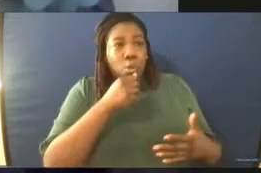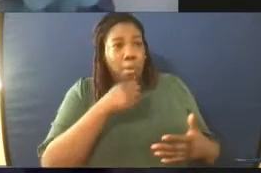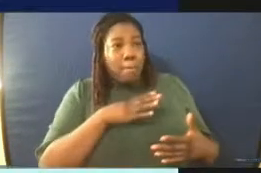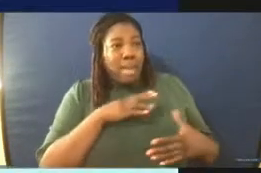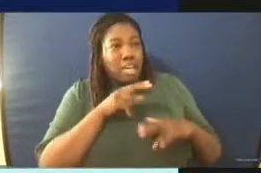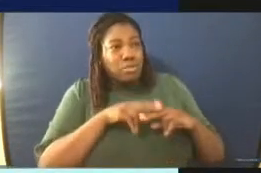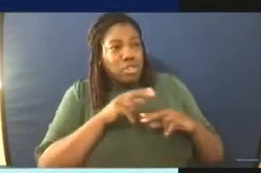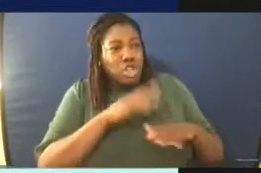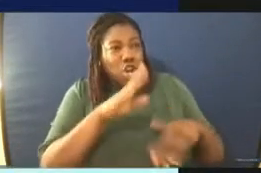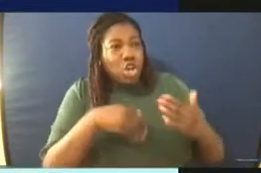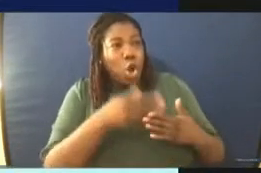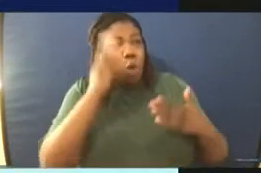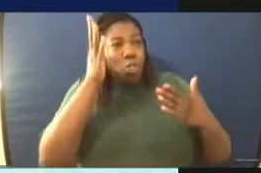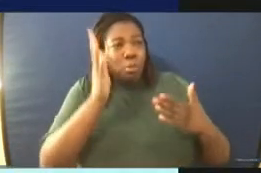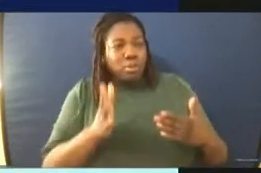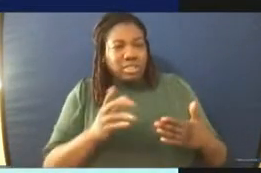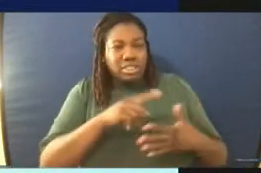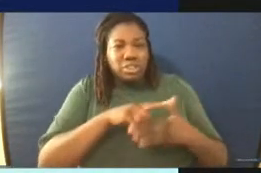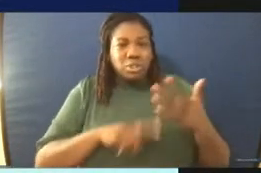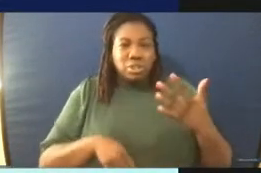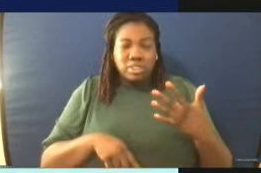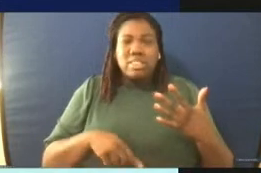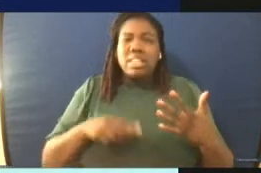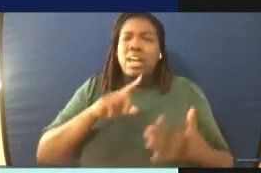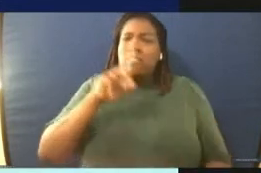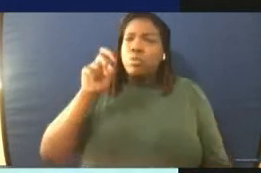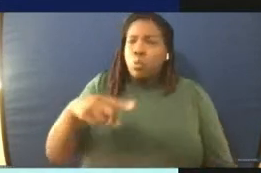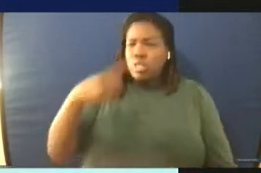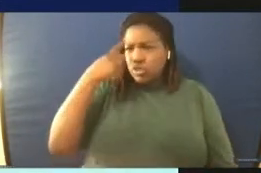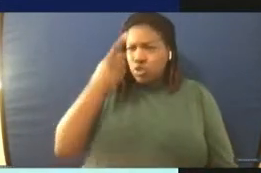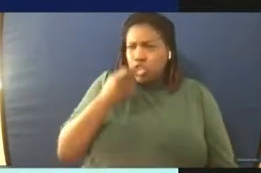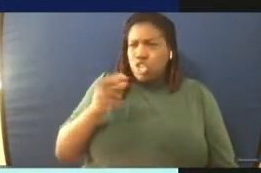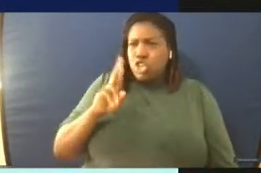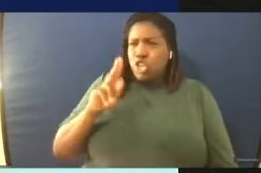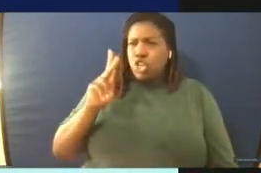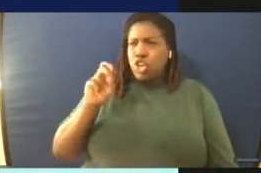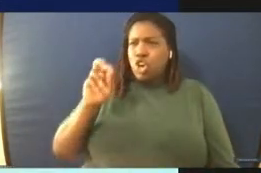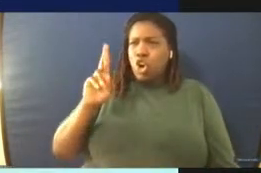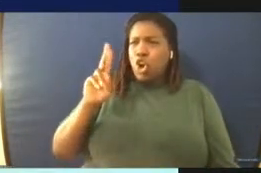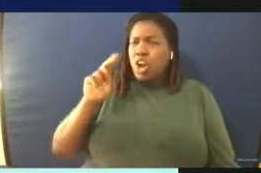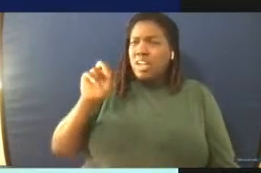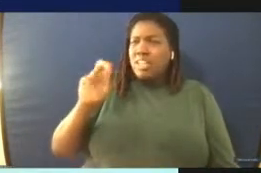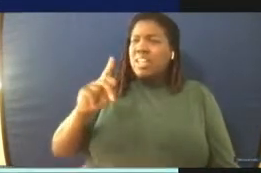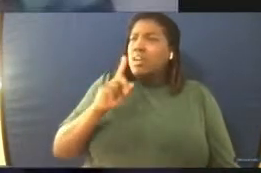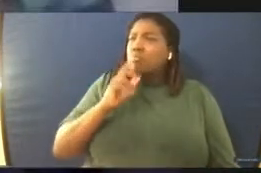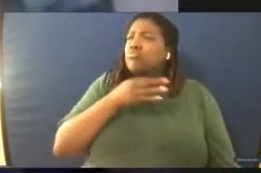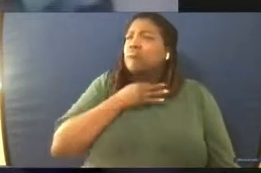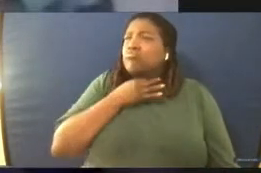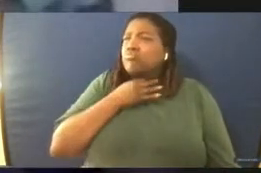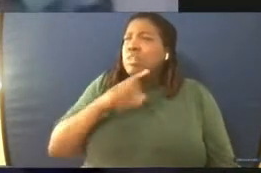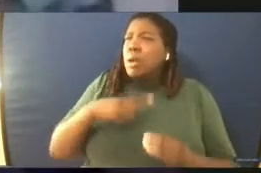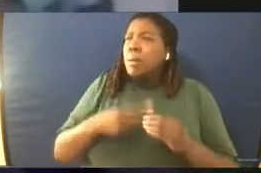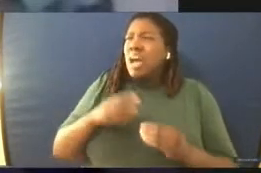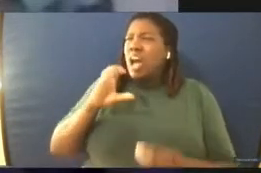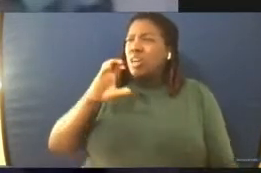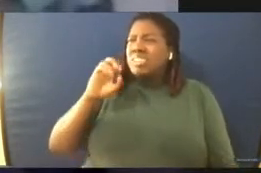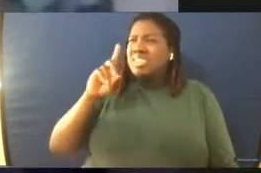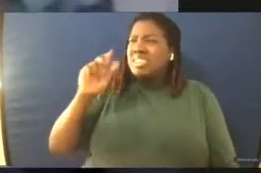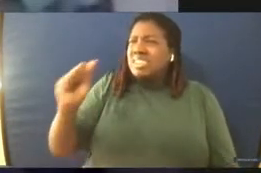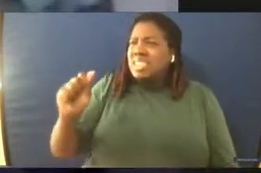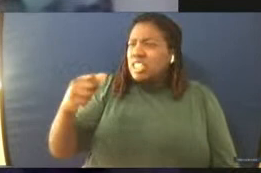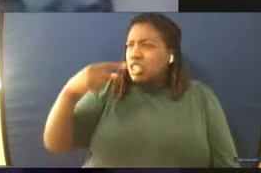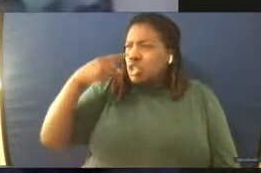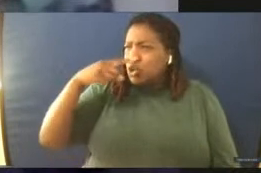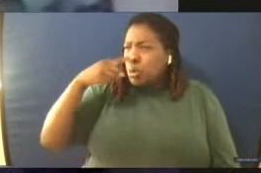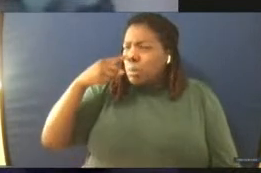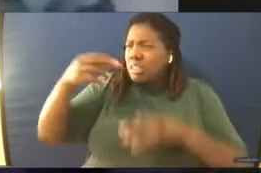presenters. I have a question for Dr. Karnik, and very intrigued by CETA. Can you talk a little bit more about kind of